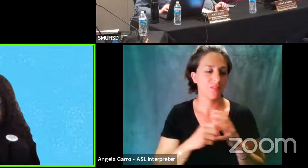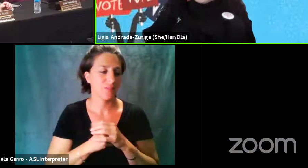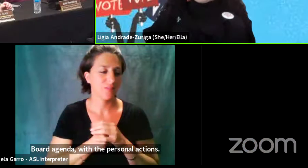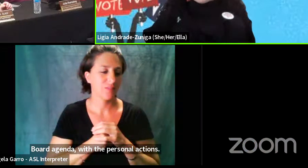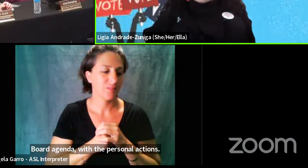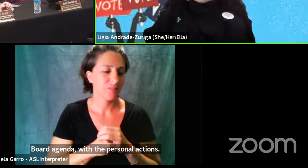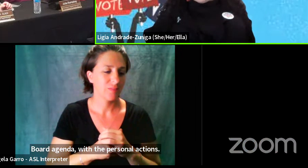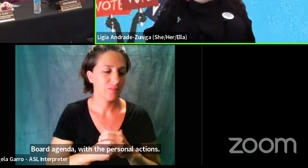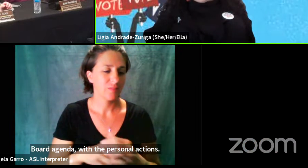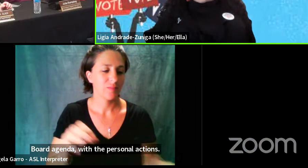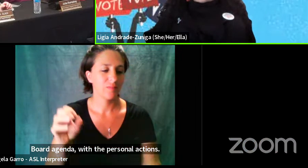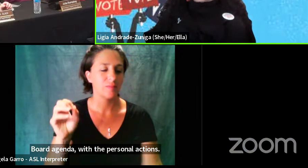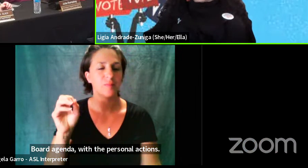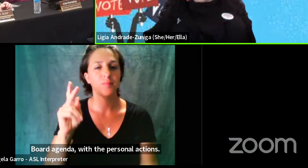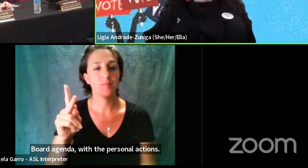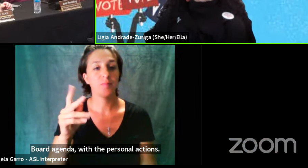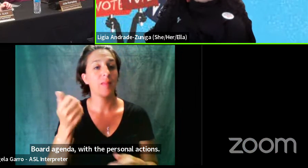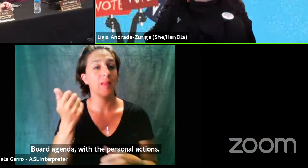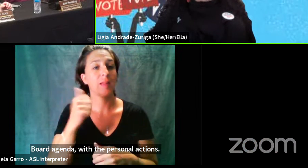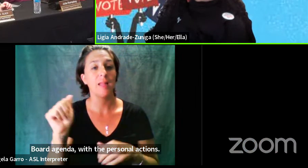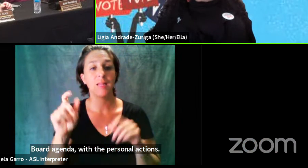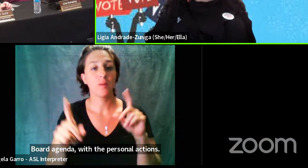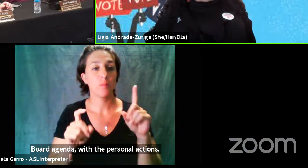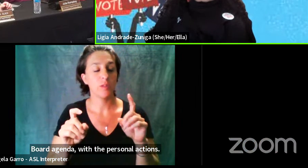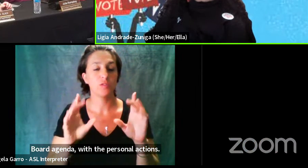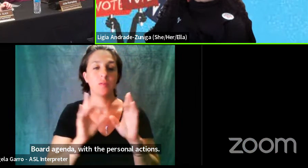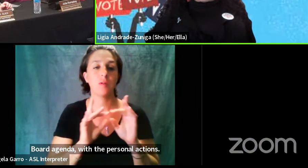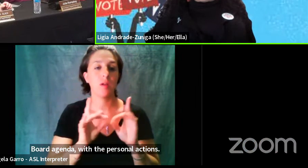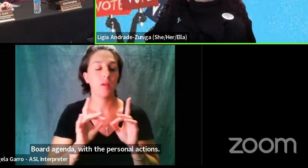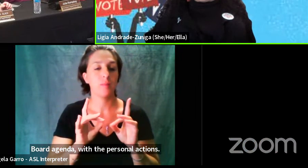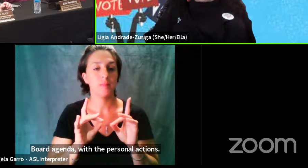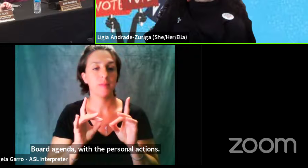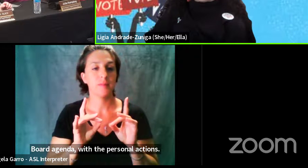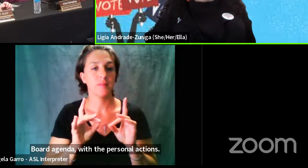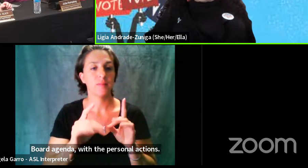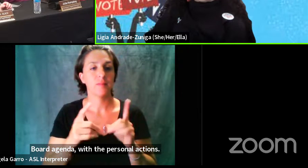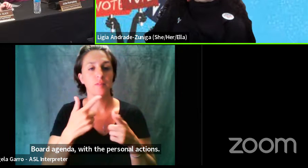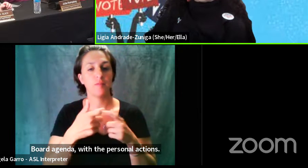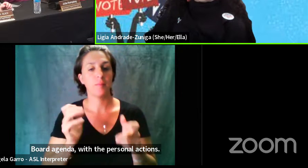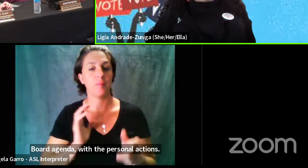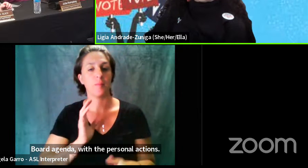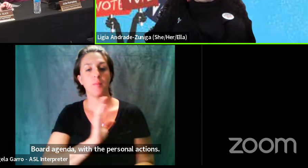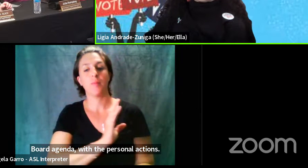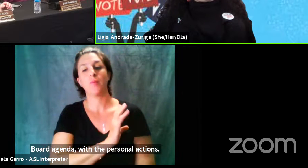Okay, are there any questions or comments from the board?